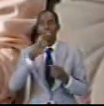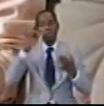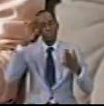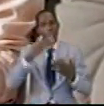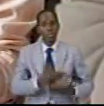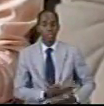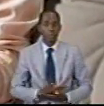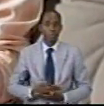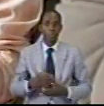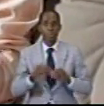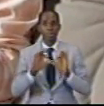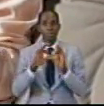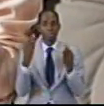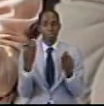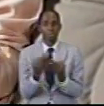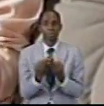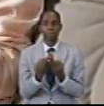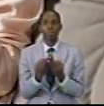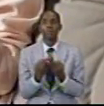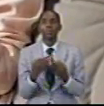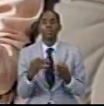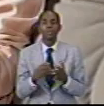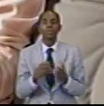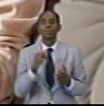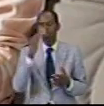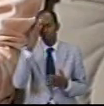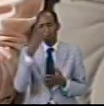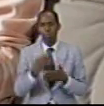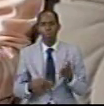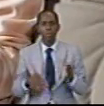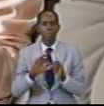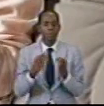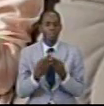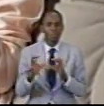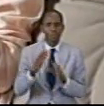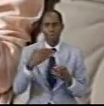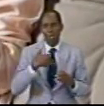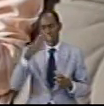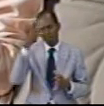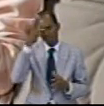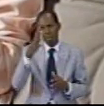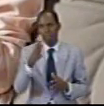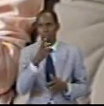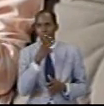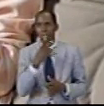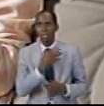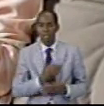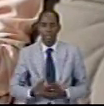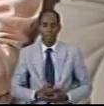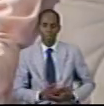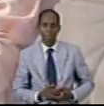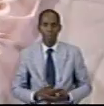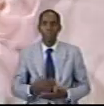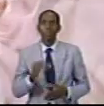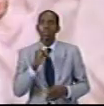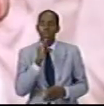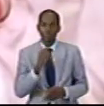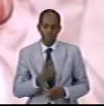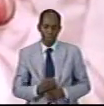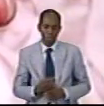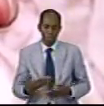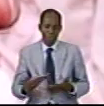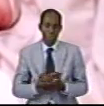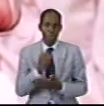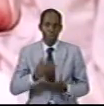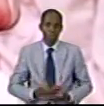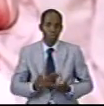family, you know what the family does? You have father, you have mother, and a baby is just being born. Now, the way the